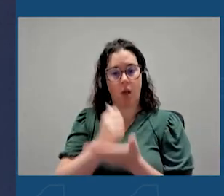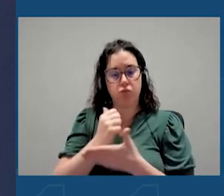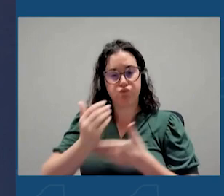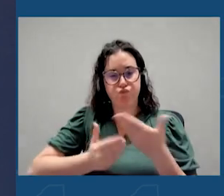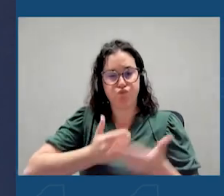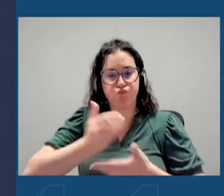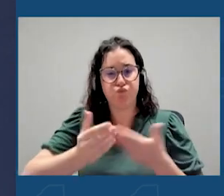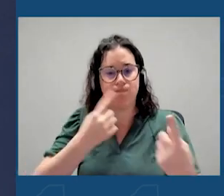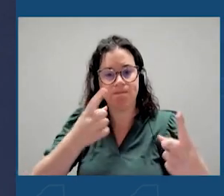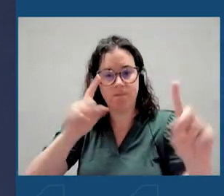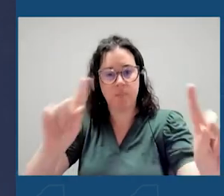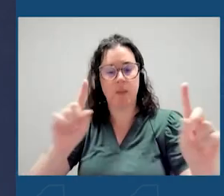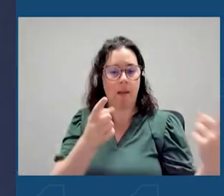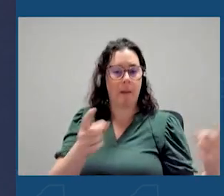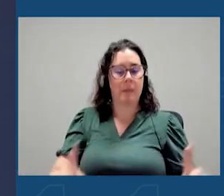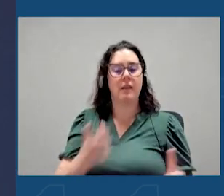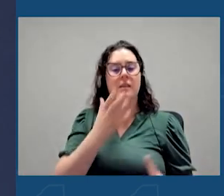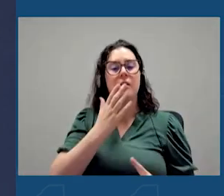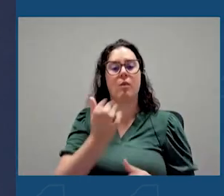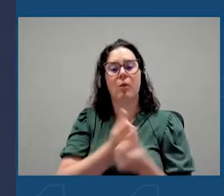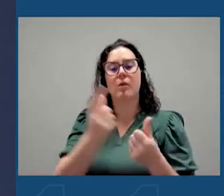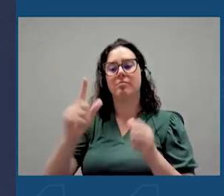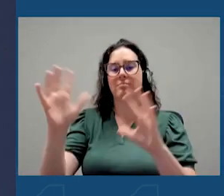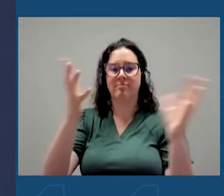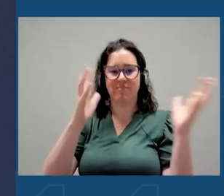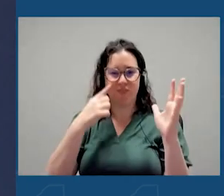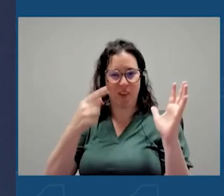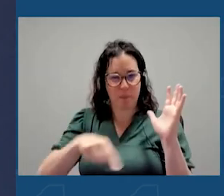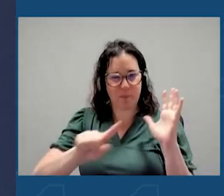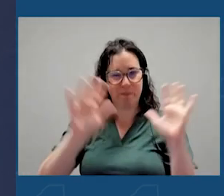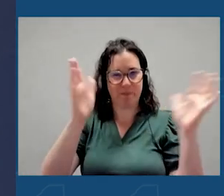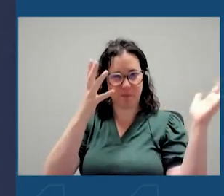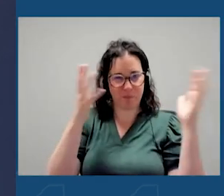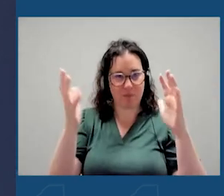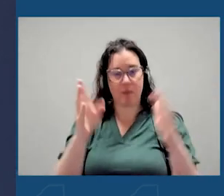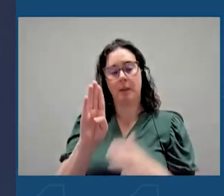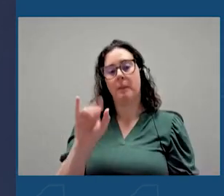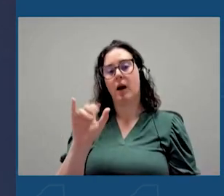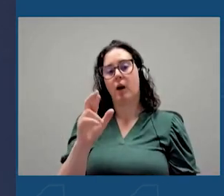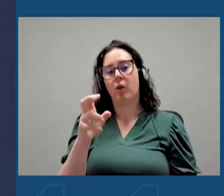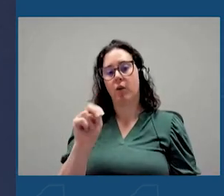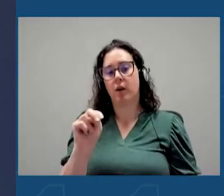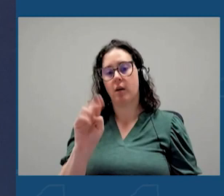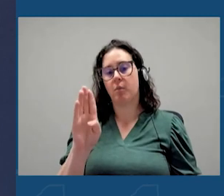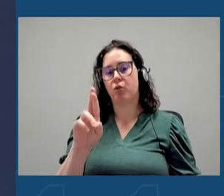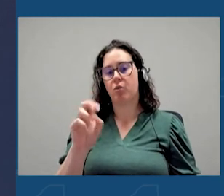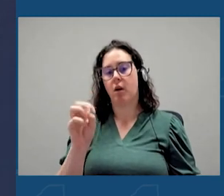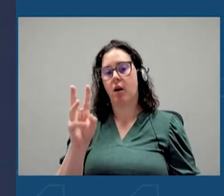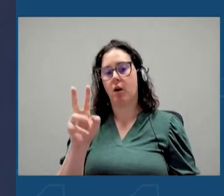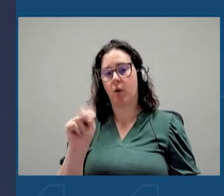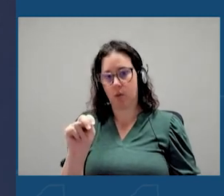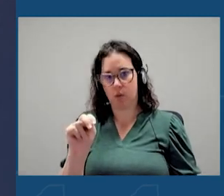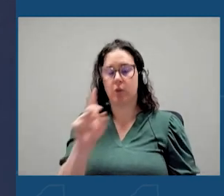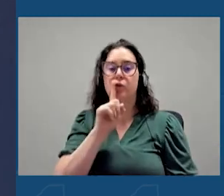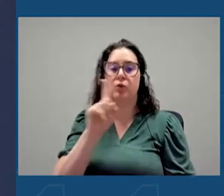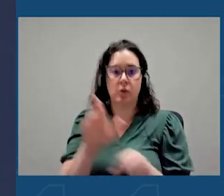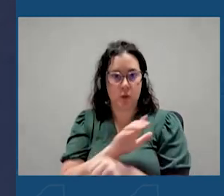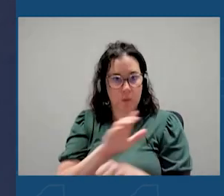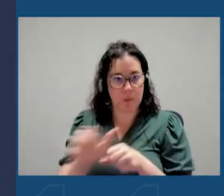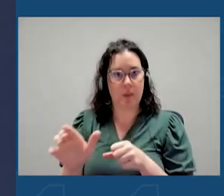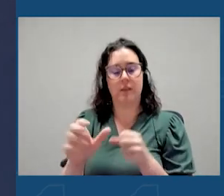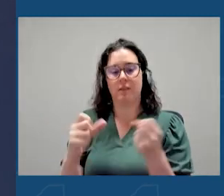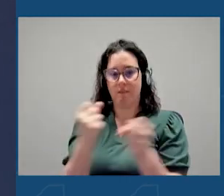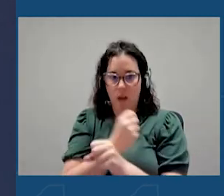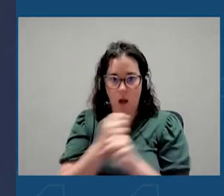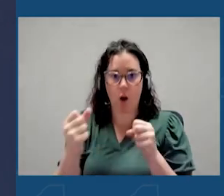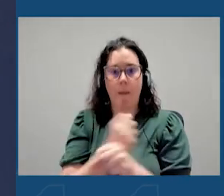this happen. Let's give them a round of applause as well. Byron Brown, a true fighter to make sure the Bills stayed